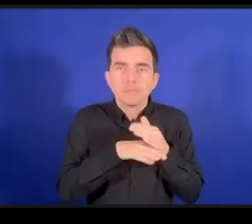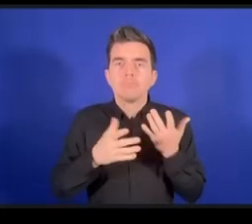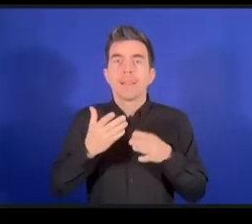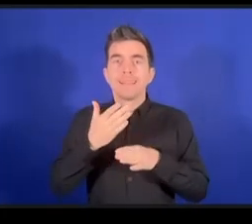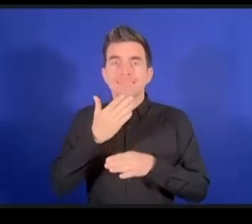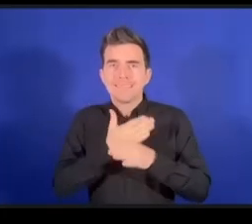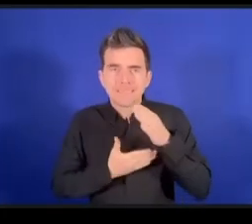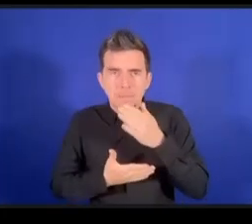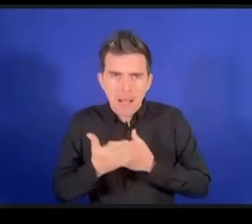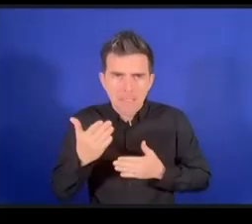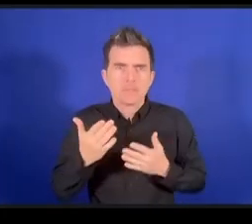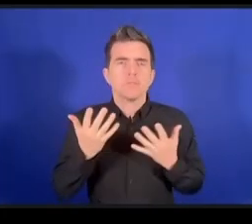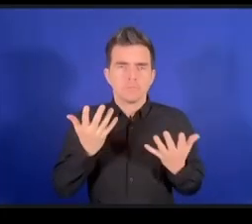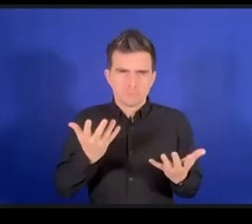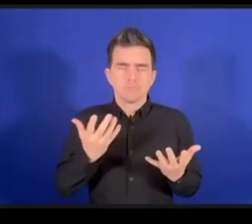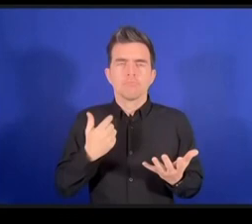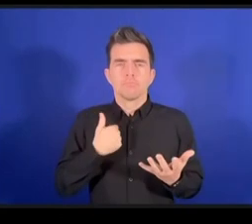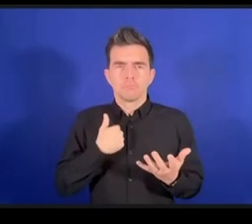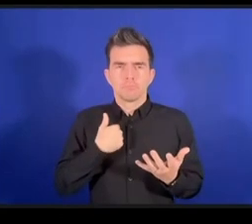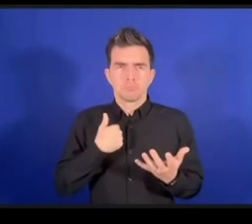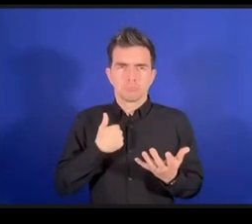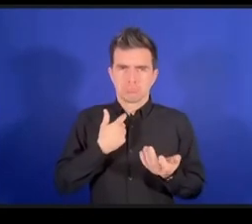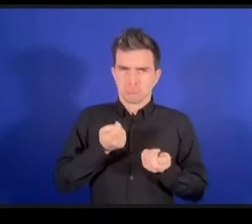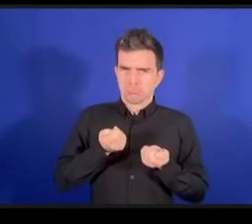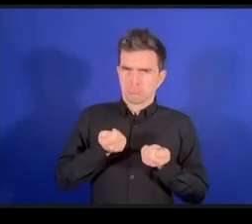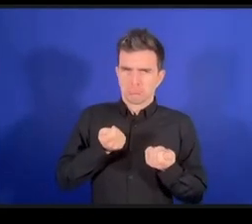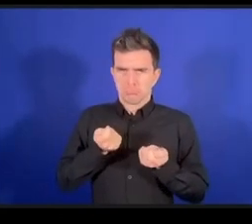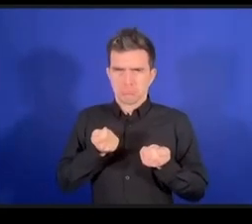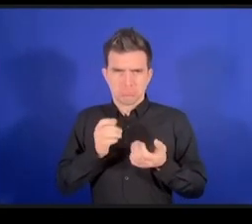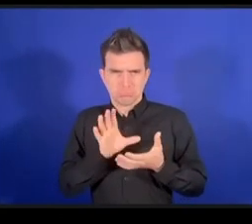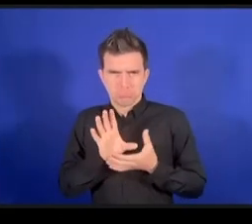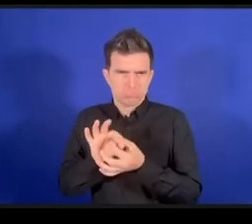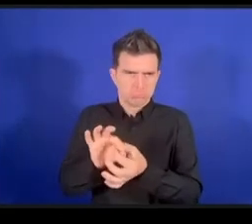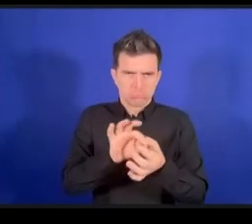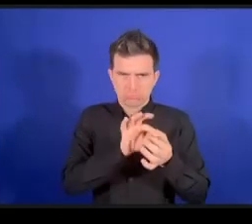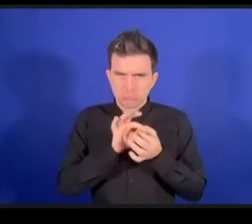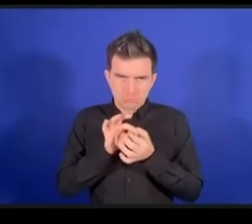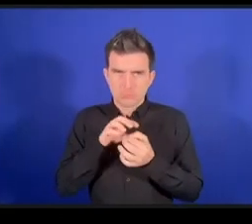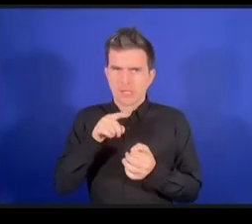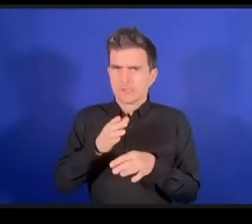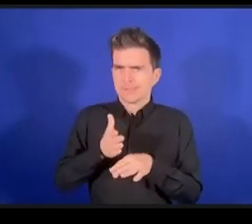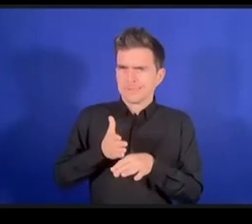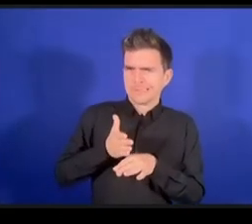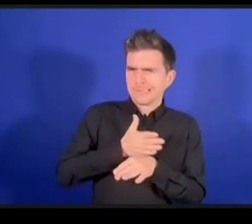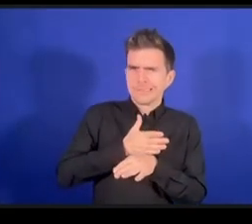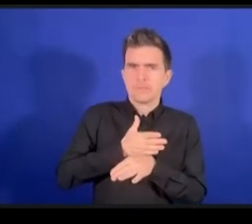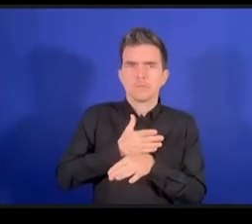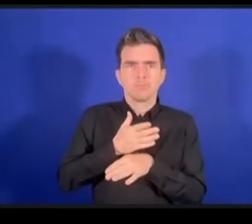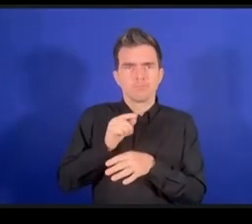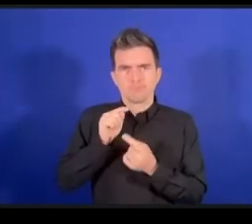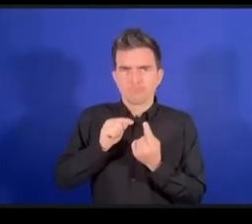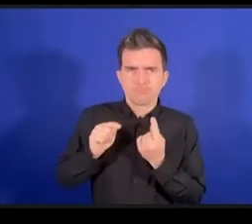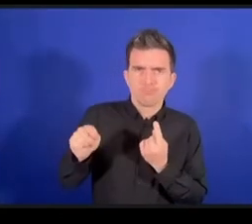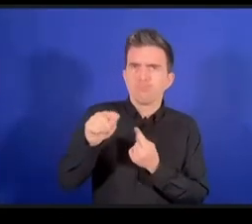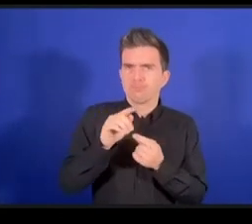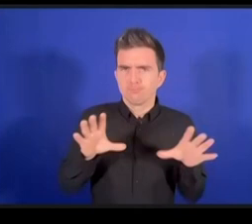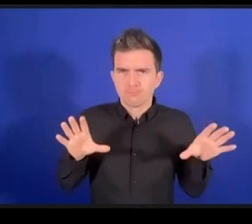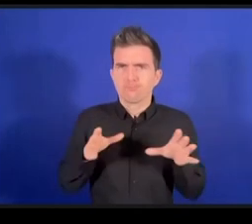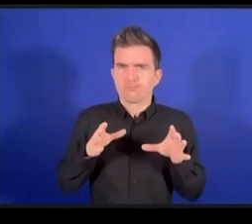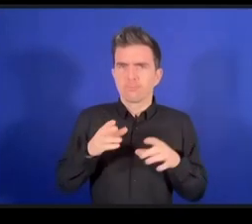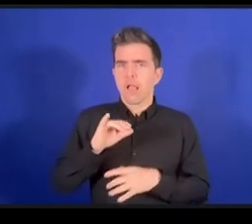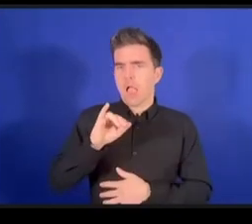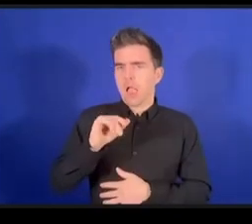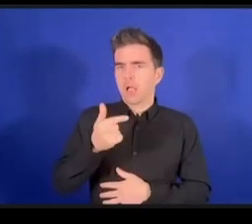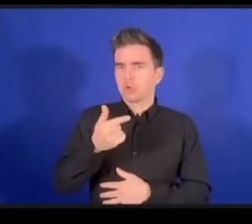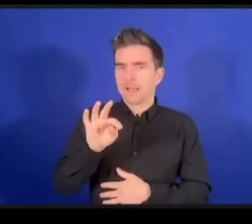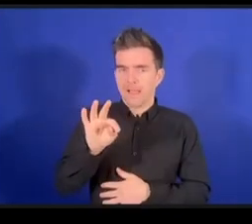dynamic coalitions in the IGF system. The purpose of the Dynamic Coalition on Accessibility and Disability